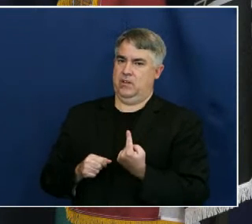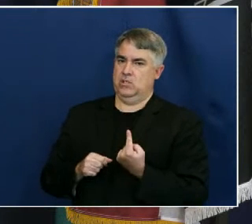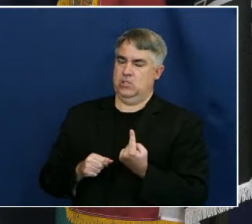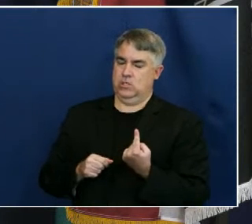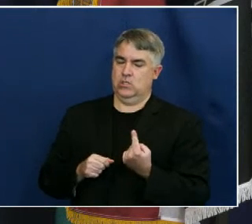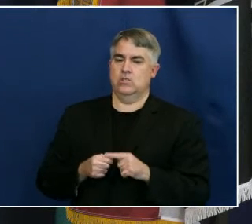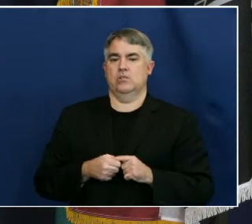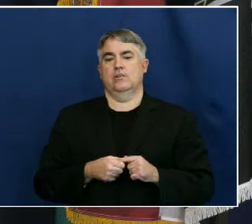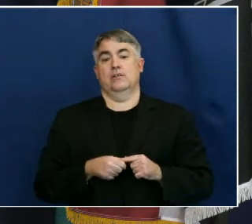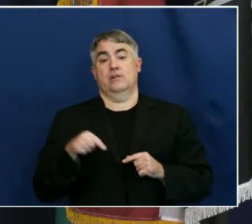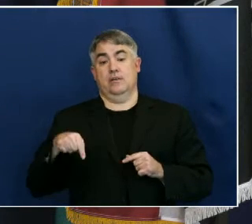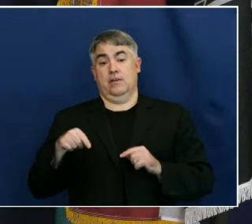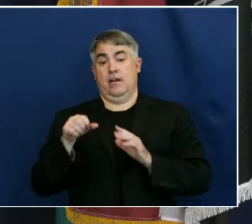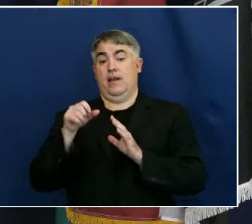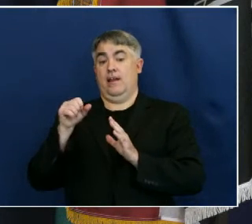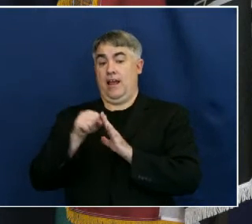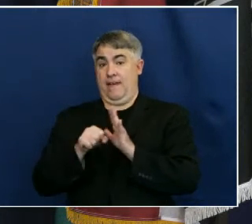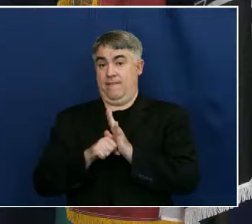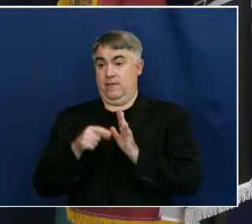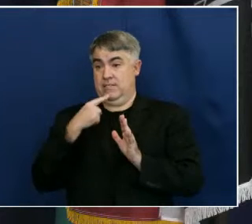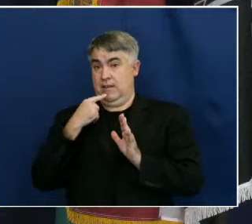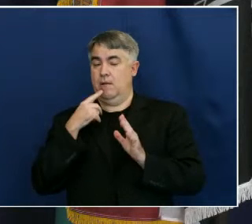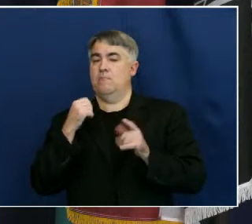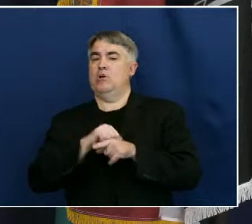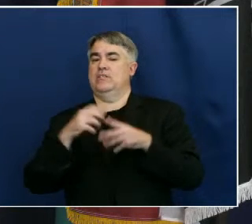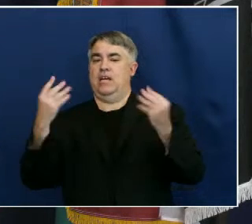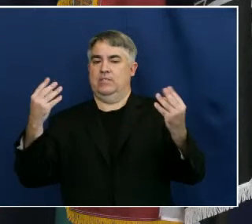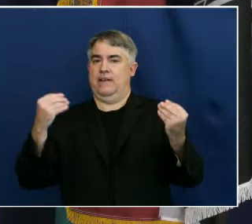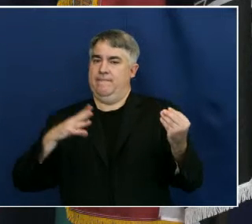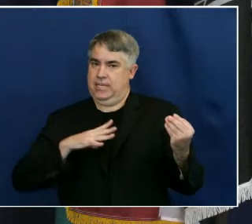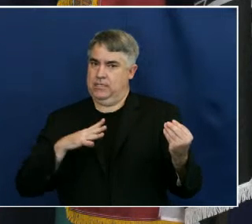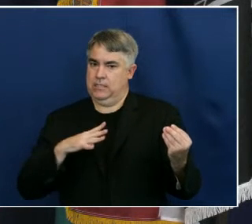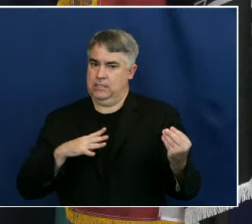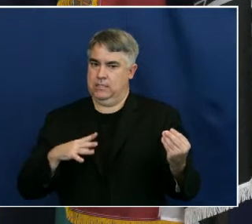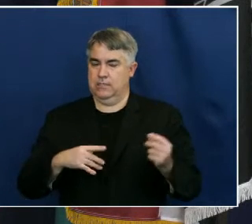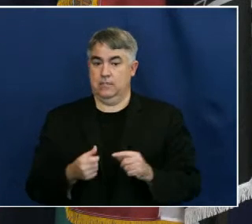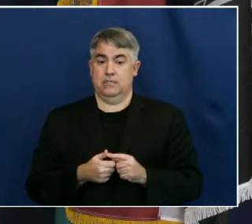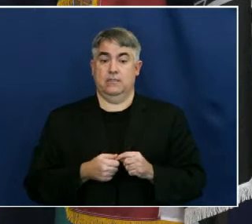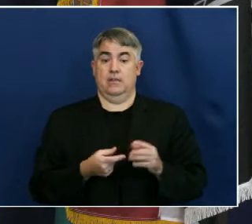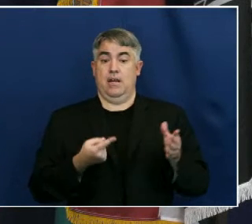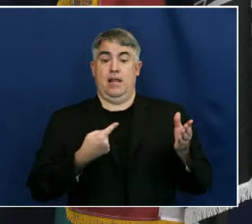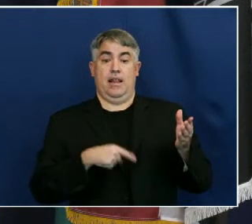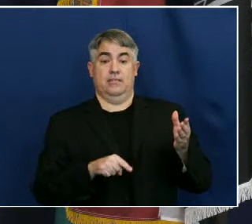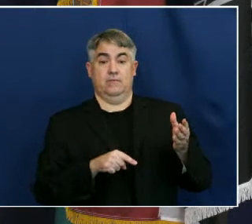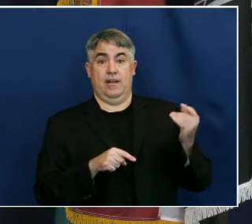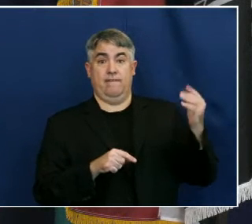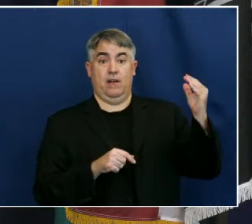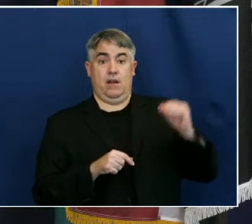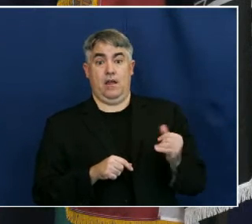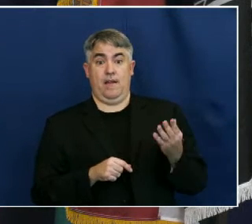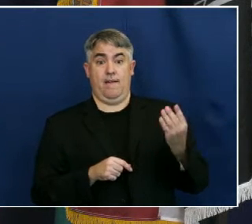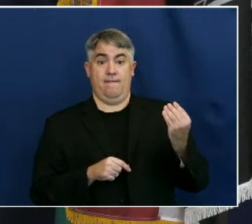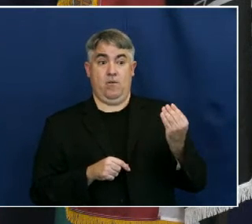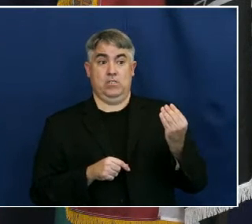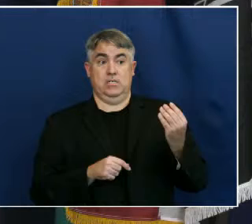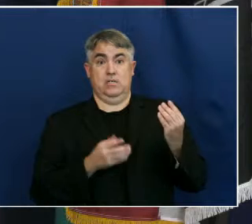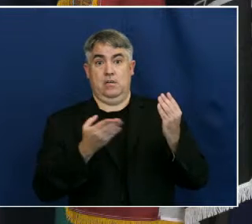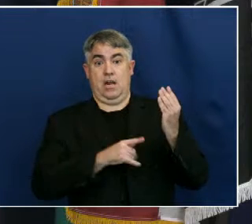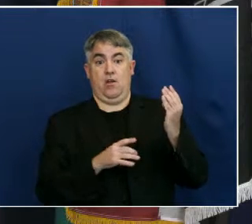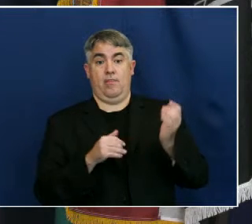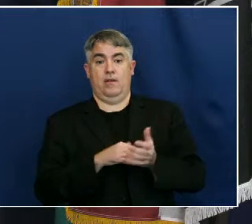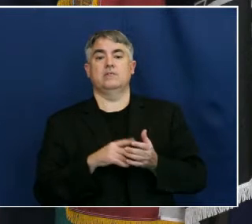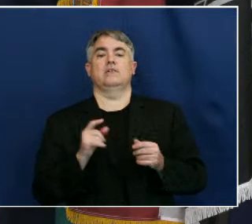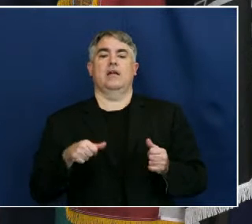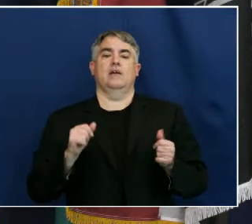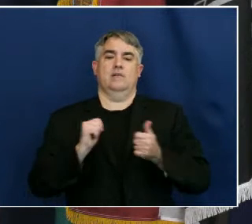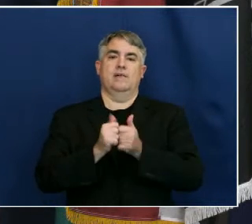resume practice for outdoor activities. And we believe next week, if we get to that 14 number, then they will be able to resume competitive play. And so